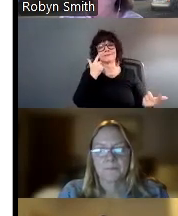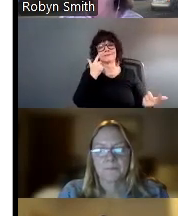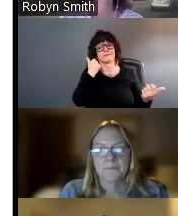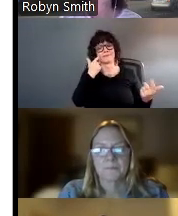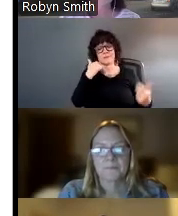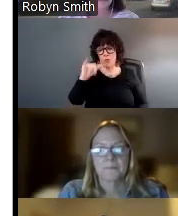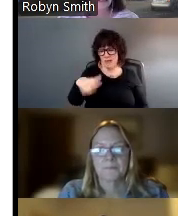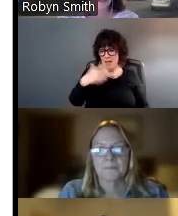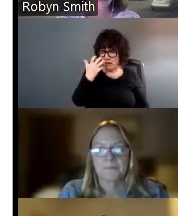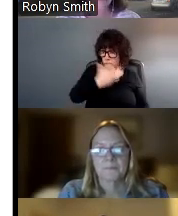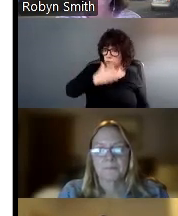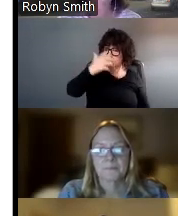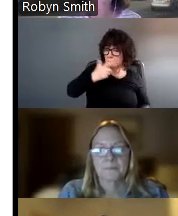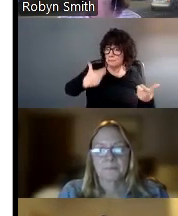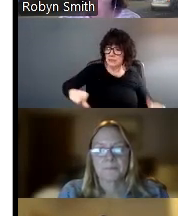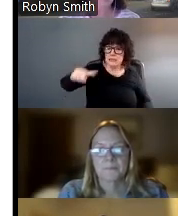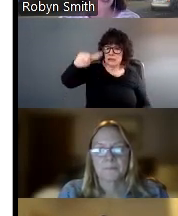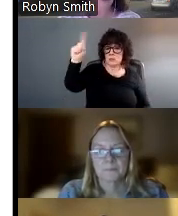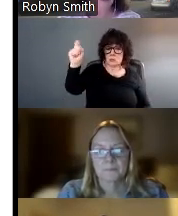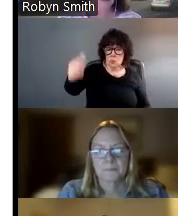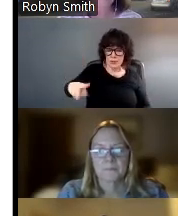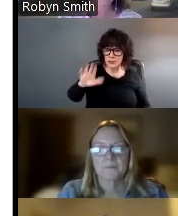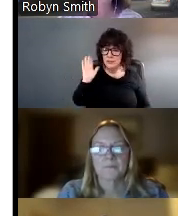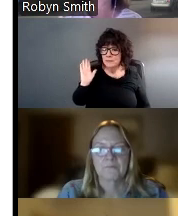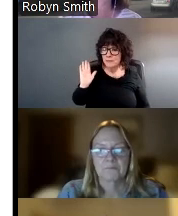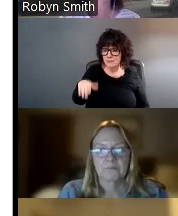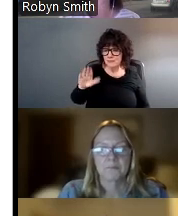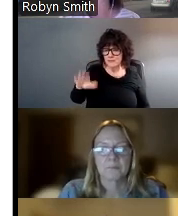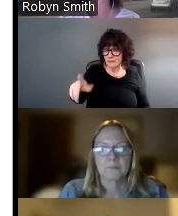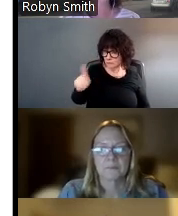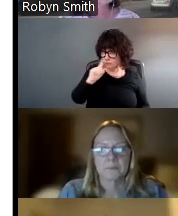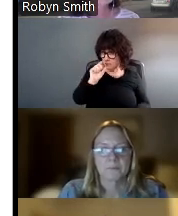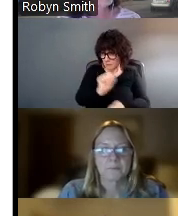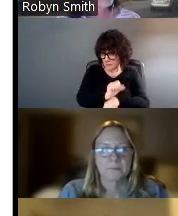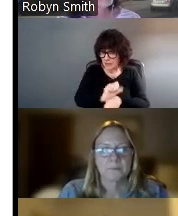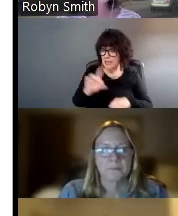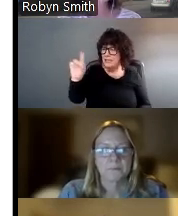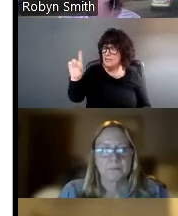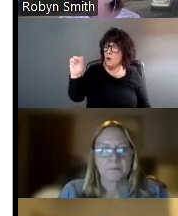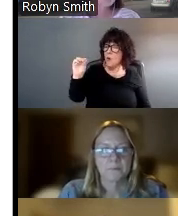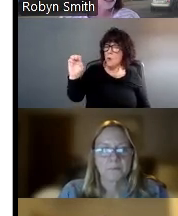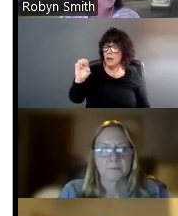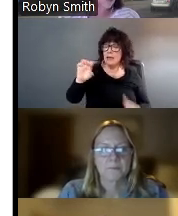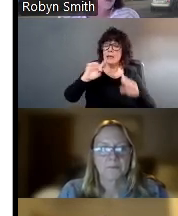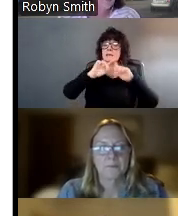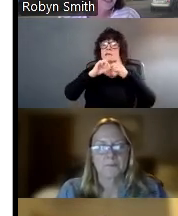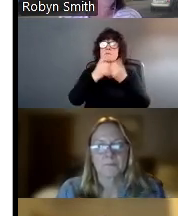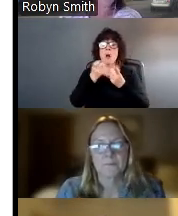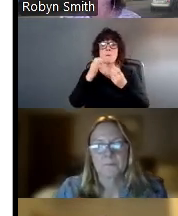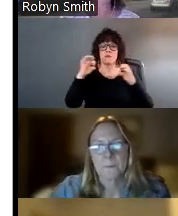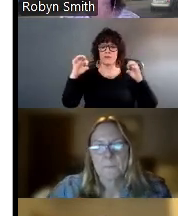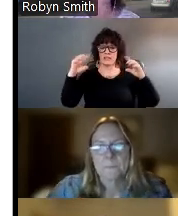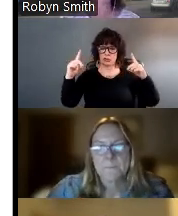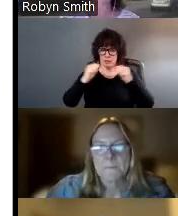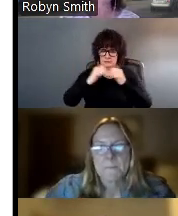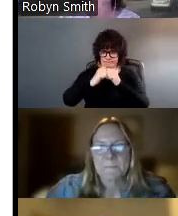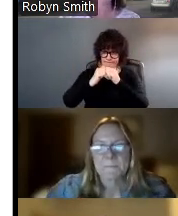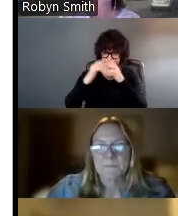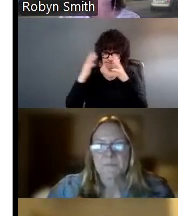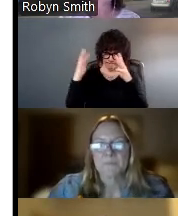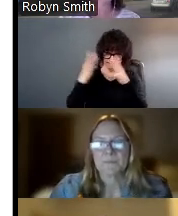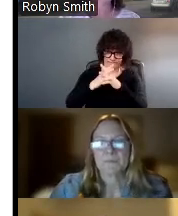Education. That is Congress's job. However, as we can see, if we have seen, he